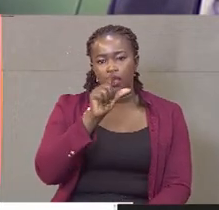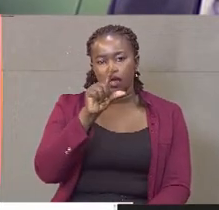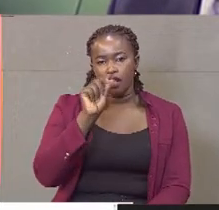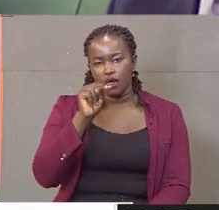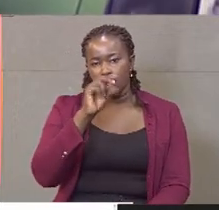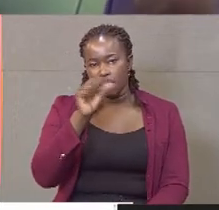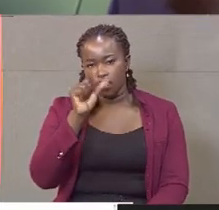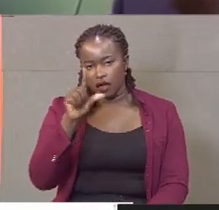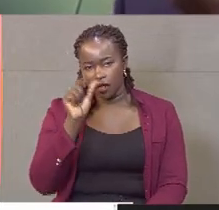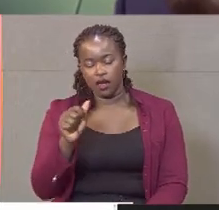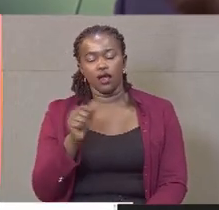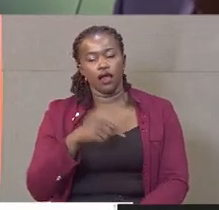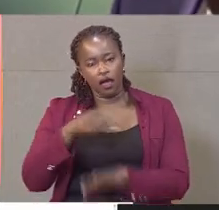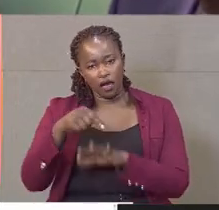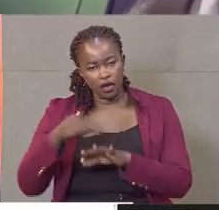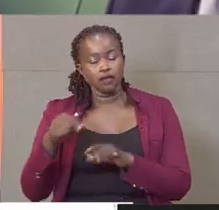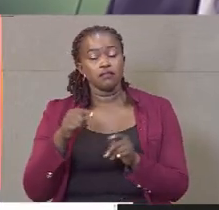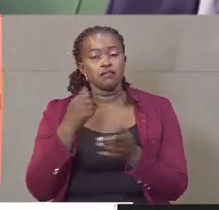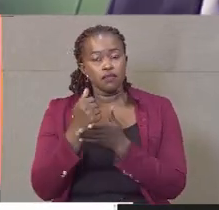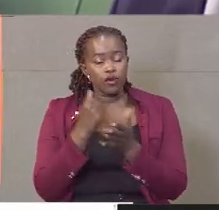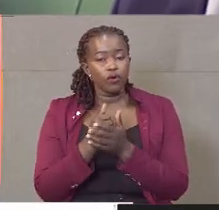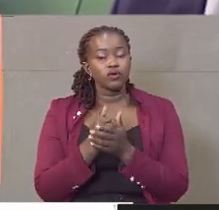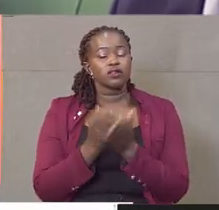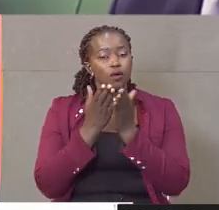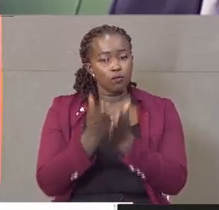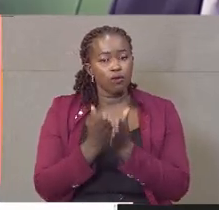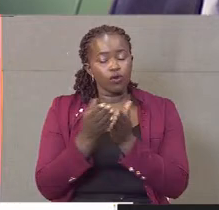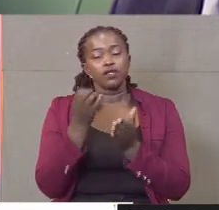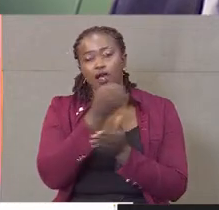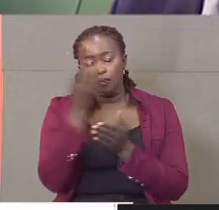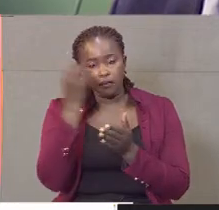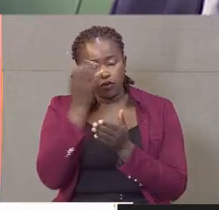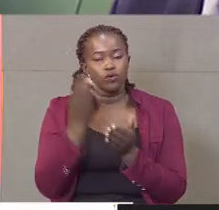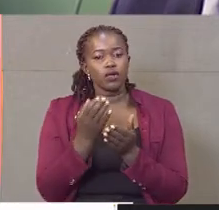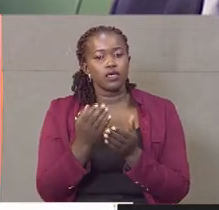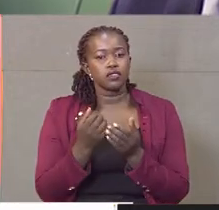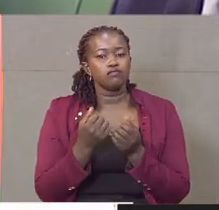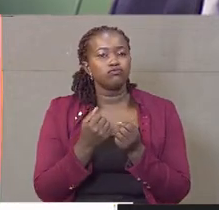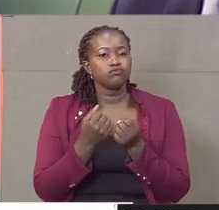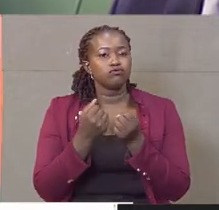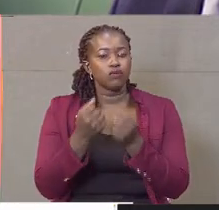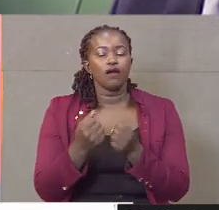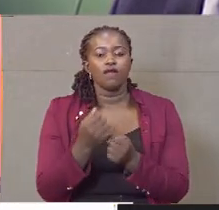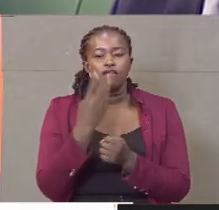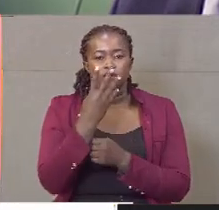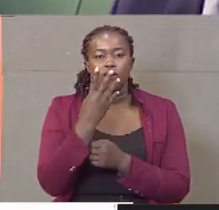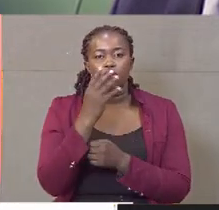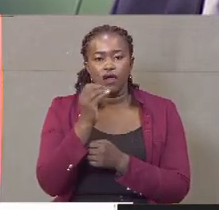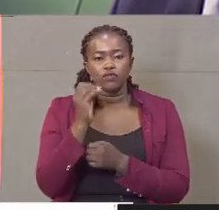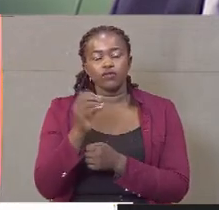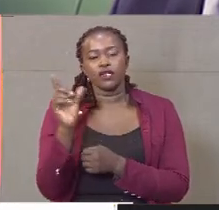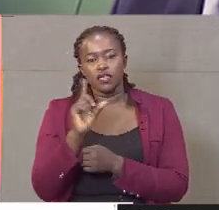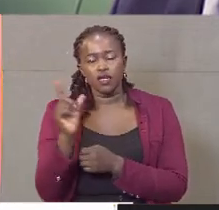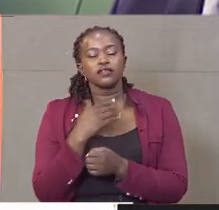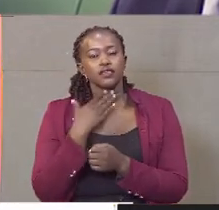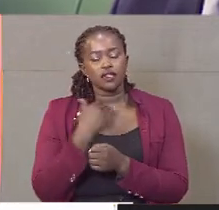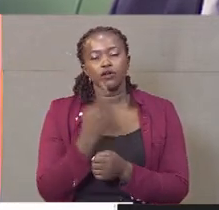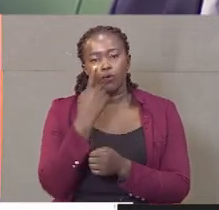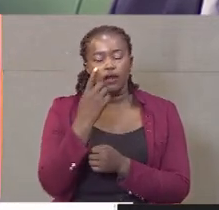transporting him in a boat ambulance to the mainland and back is 200 liters. which is 1 million